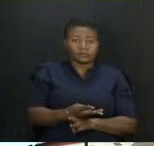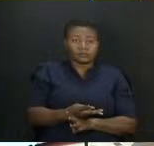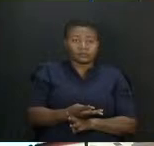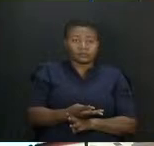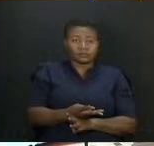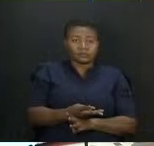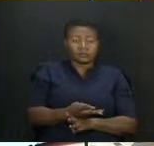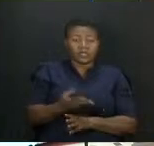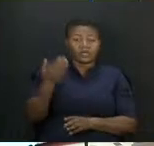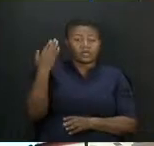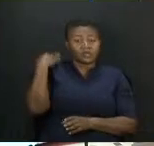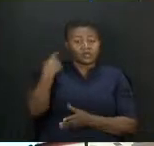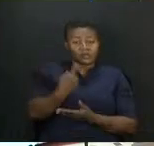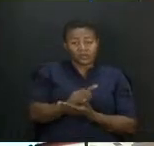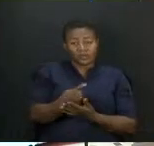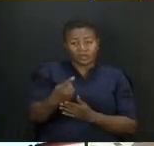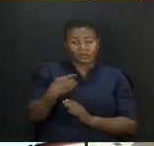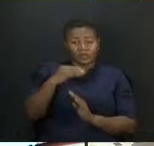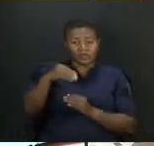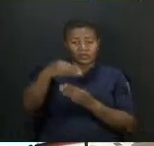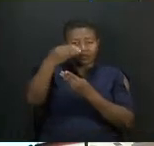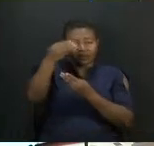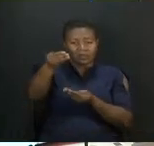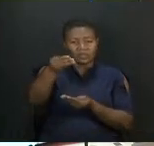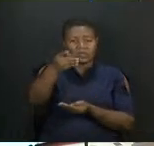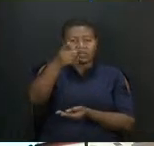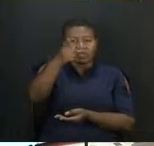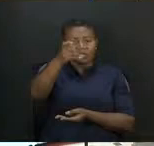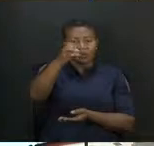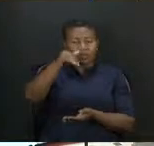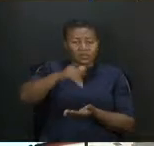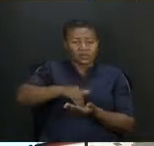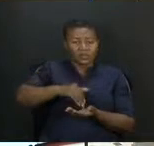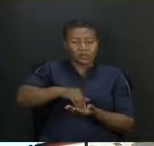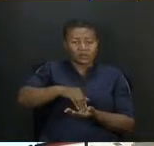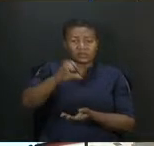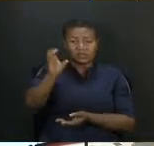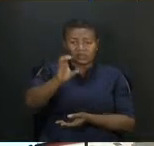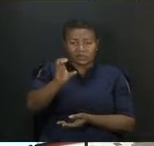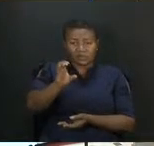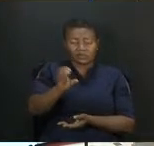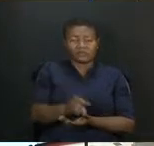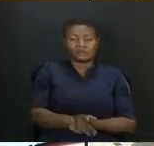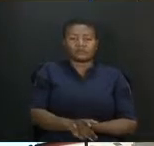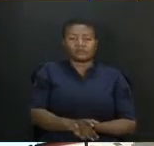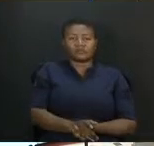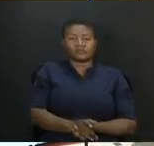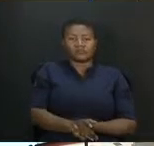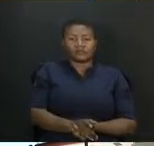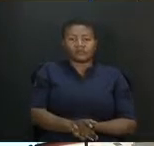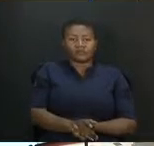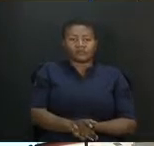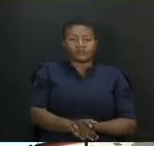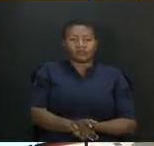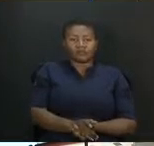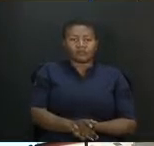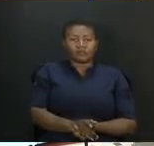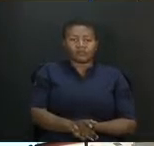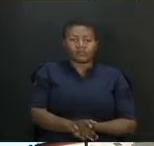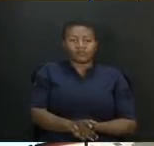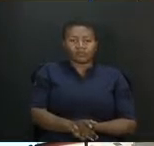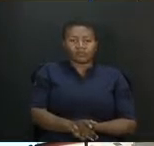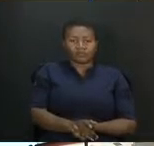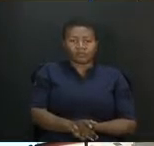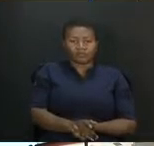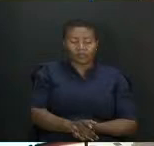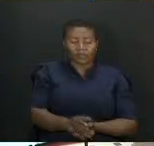cedis last week for them, and Mr. Speaker, again, another